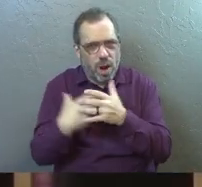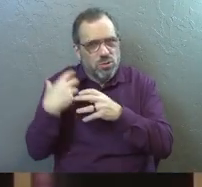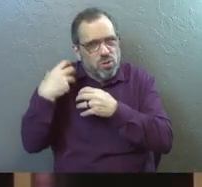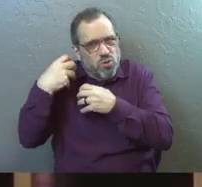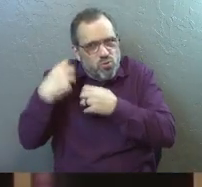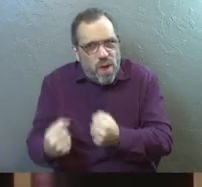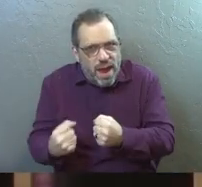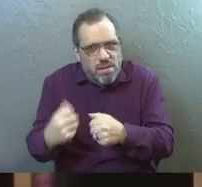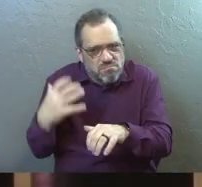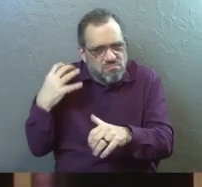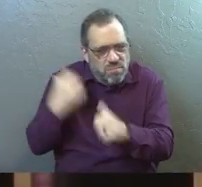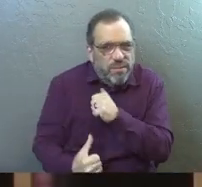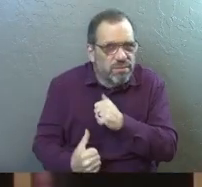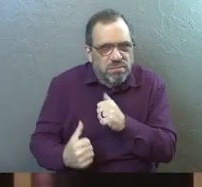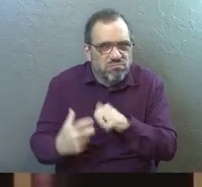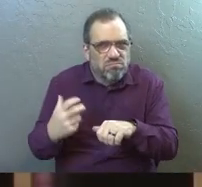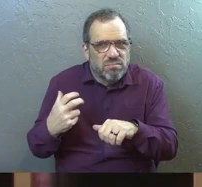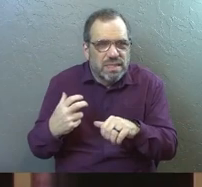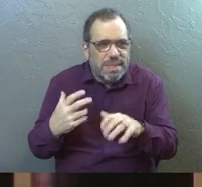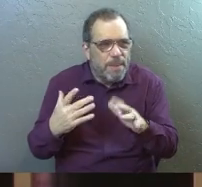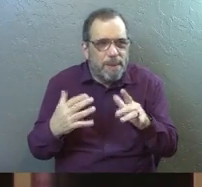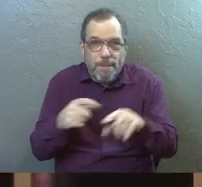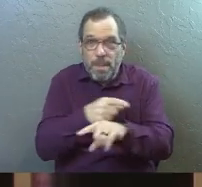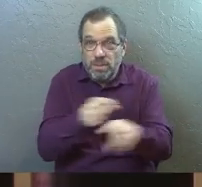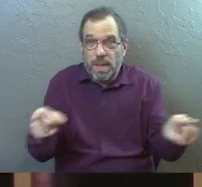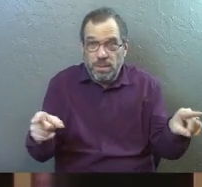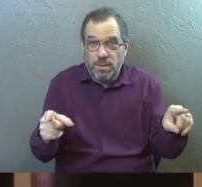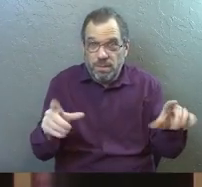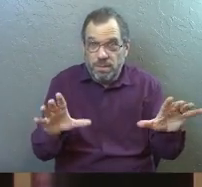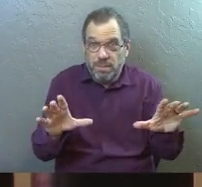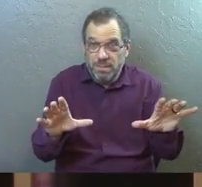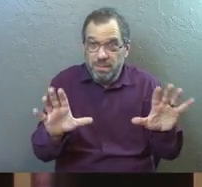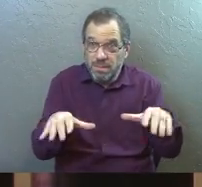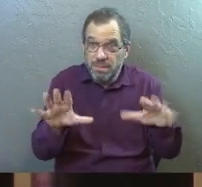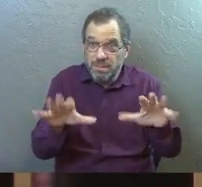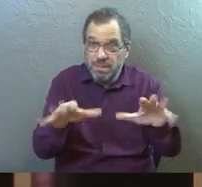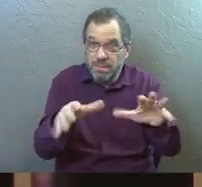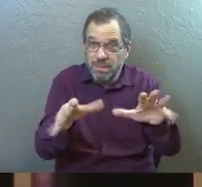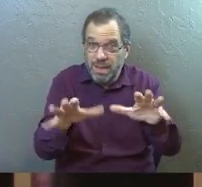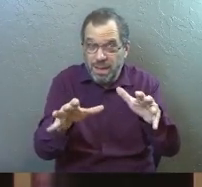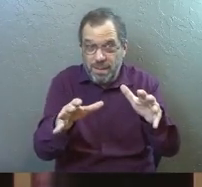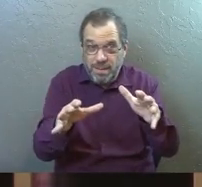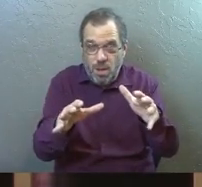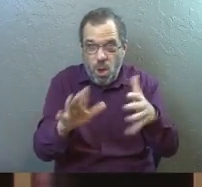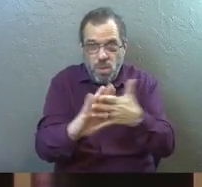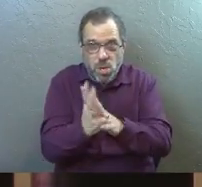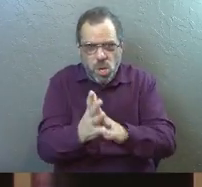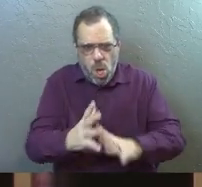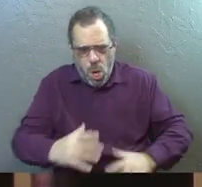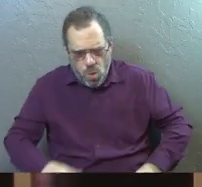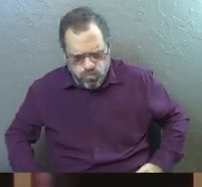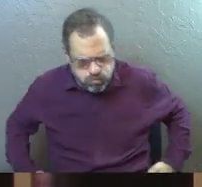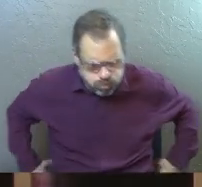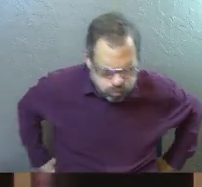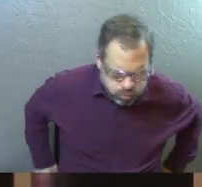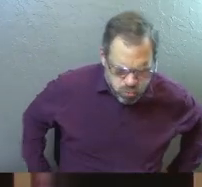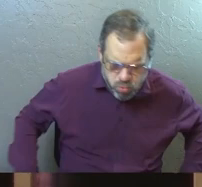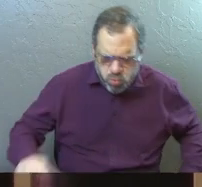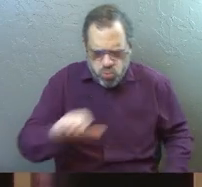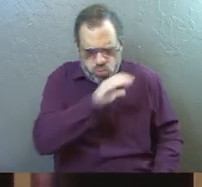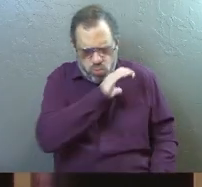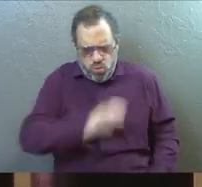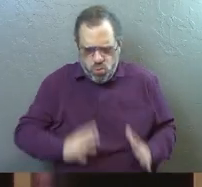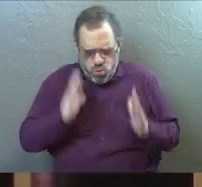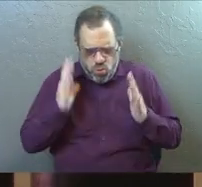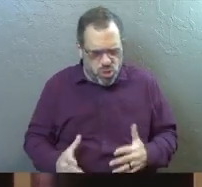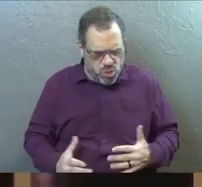It's way tougher. Some of you guys really want to get into the manly, strong parts of the Christian life.